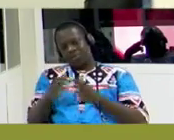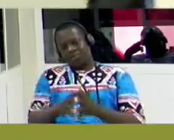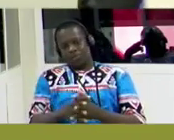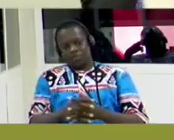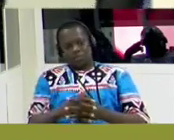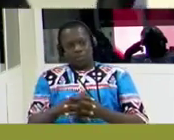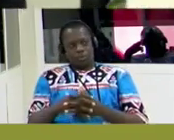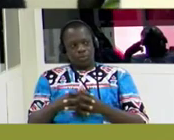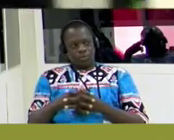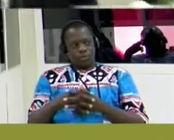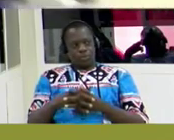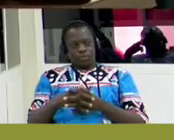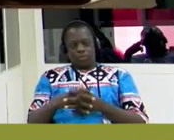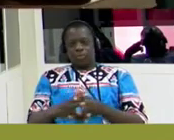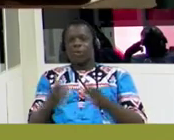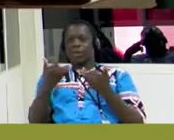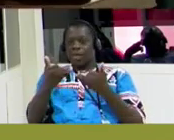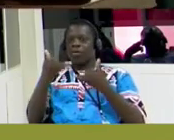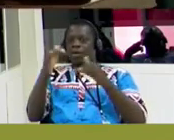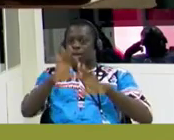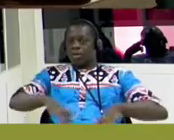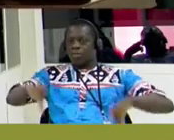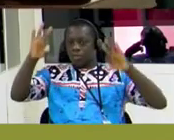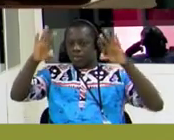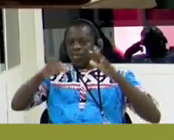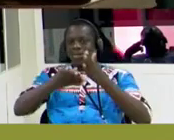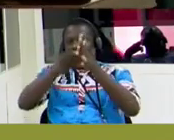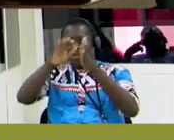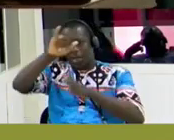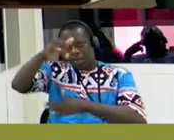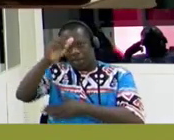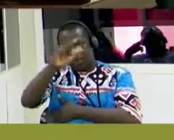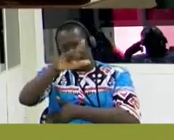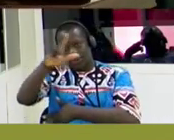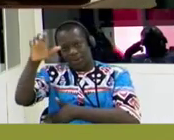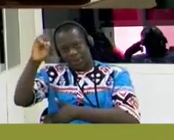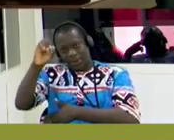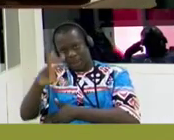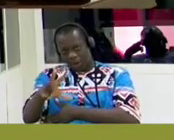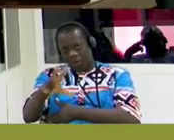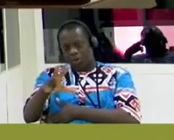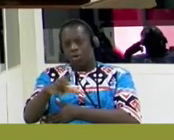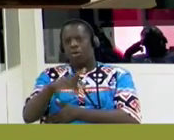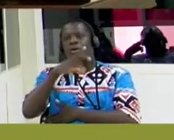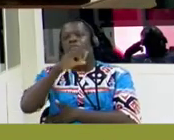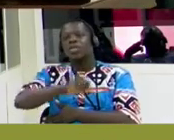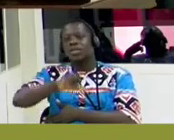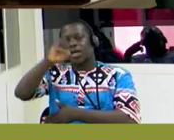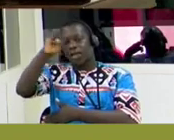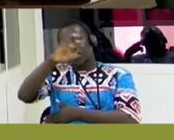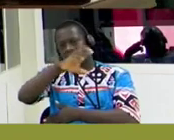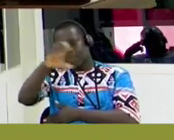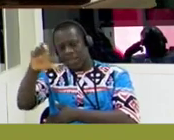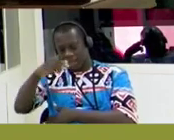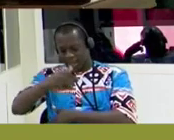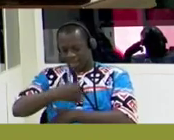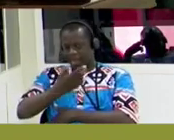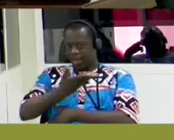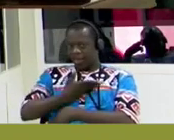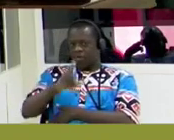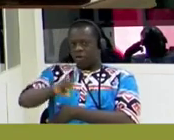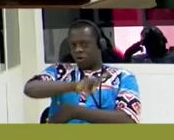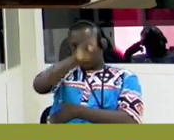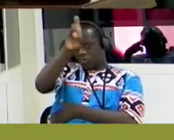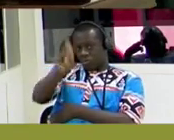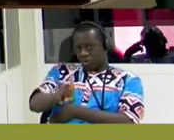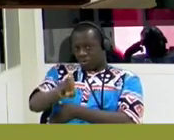Hello? Mr. Sarr, I have a question for you. You said in the